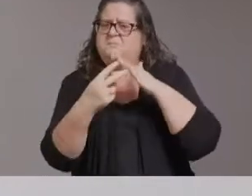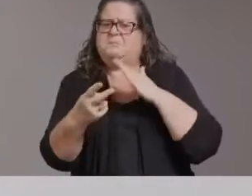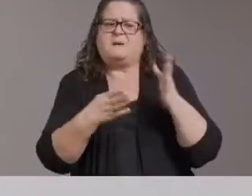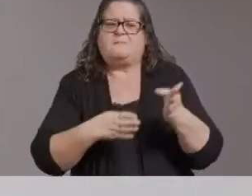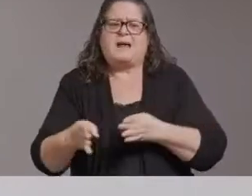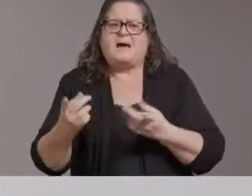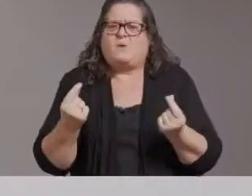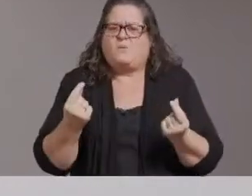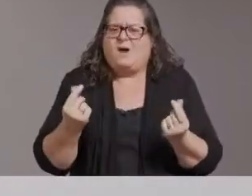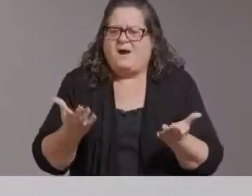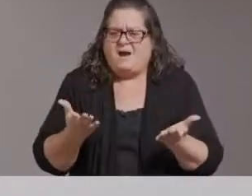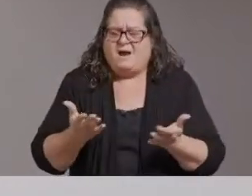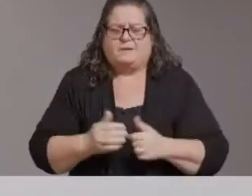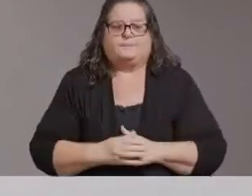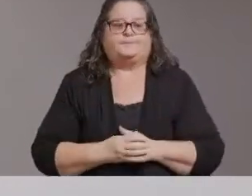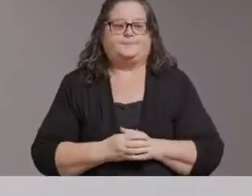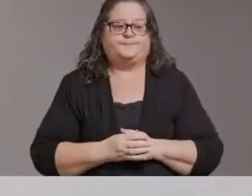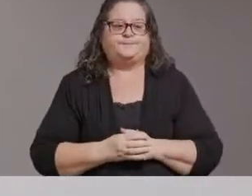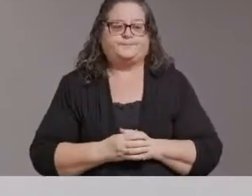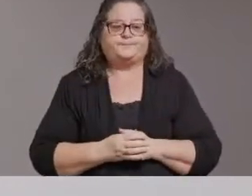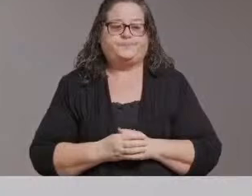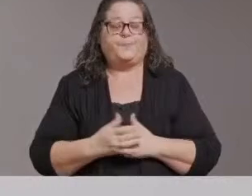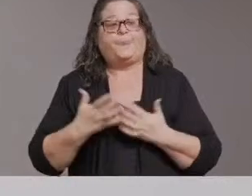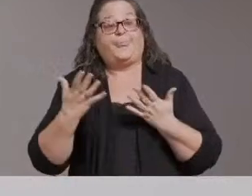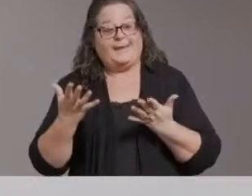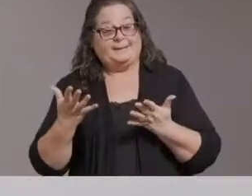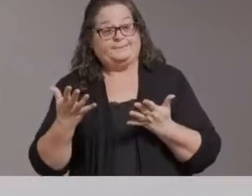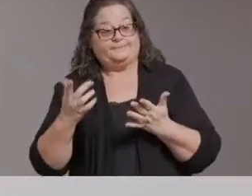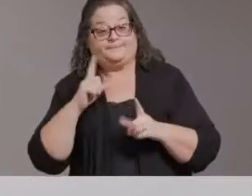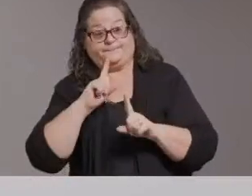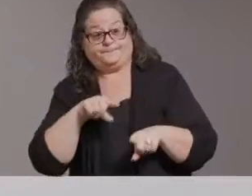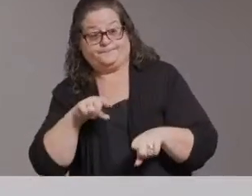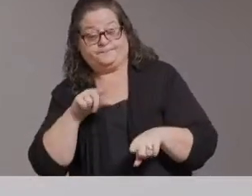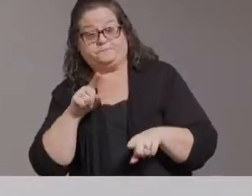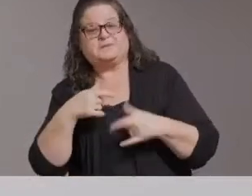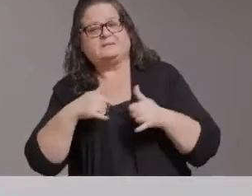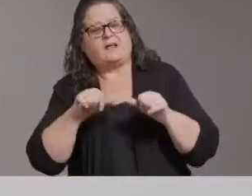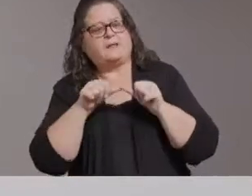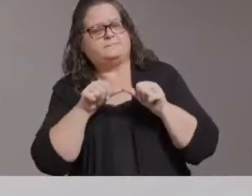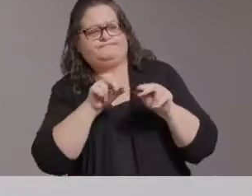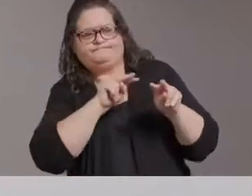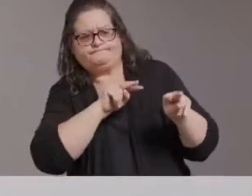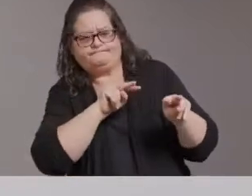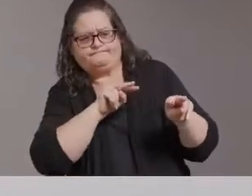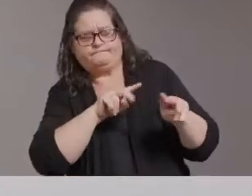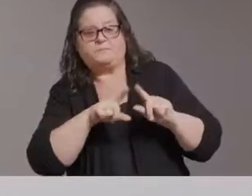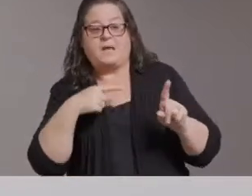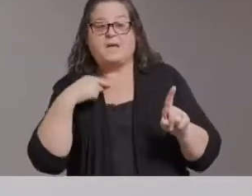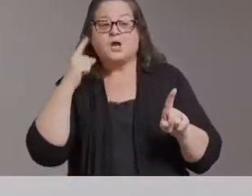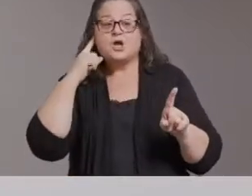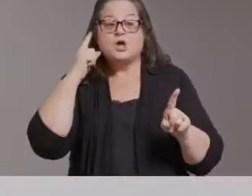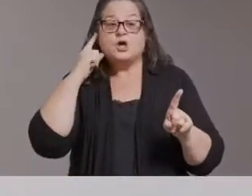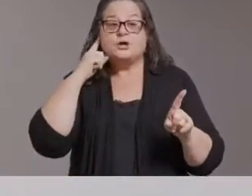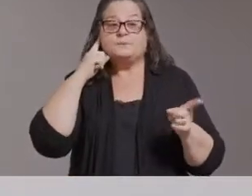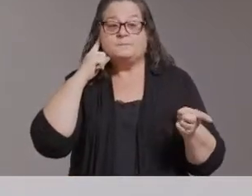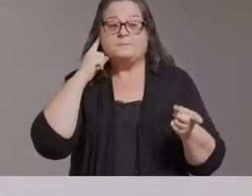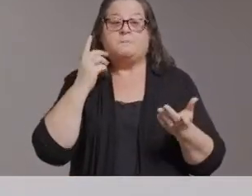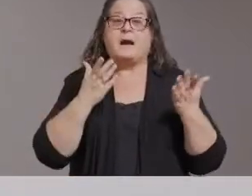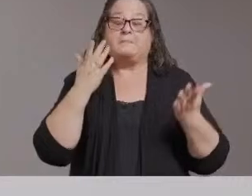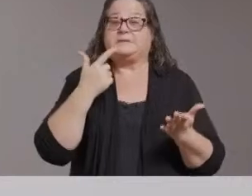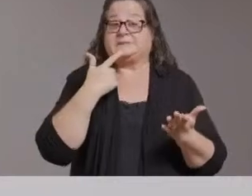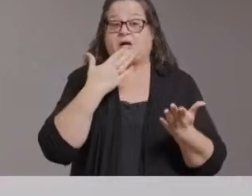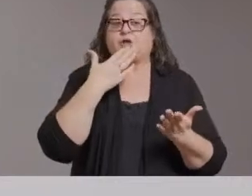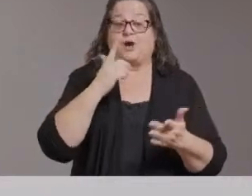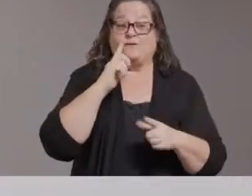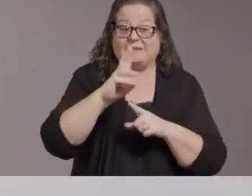So, you know, that's something that we continue to monitor because, yeah, we've heard that they could be good for 6 months. We've heard that they could be good for